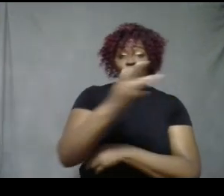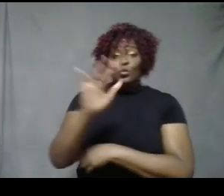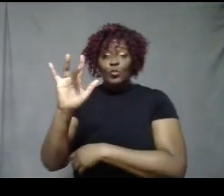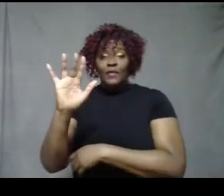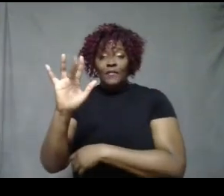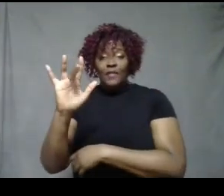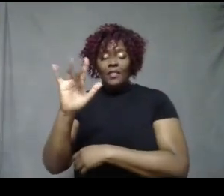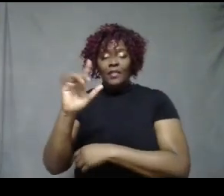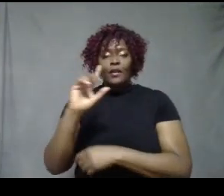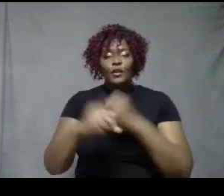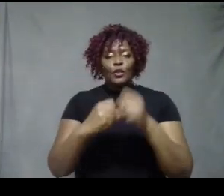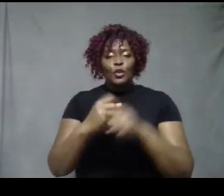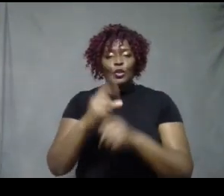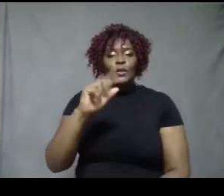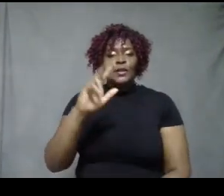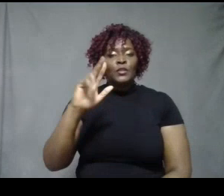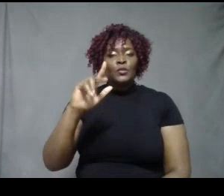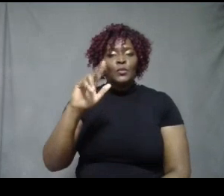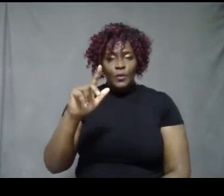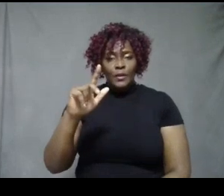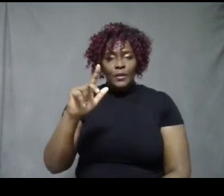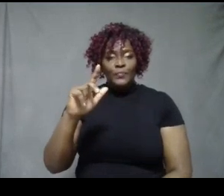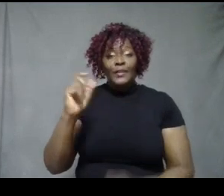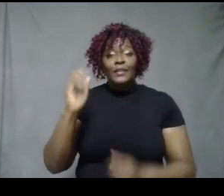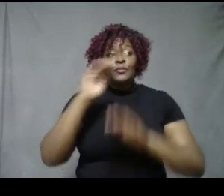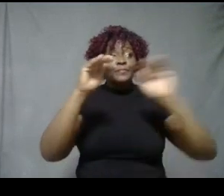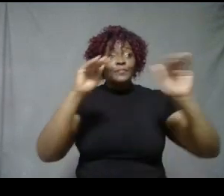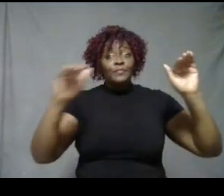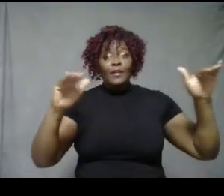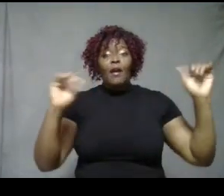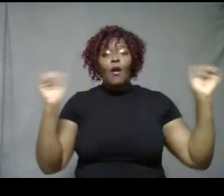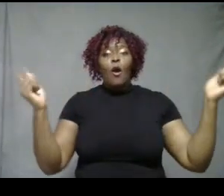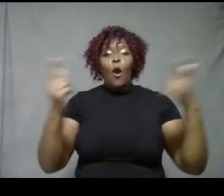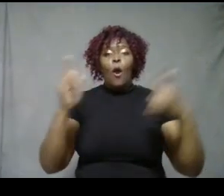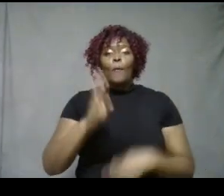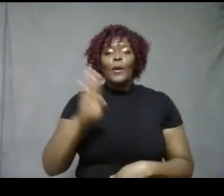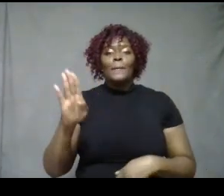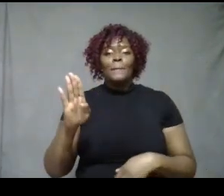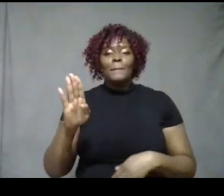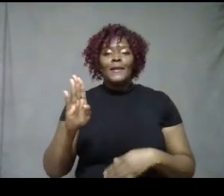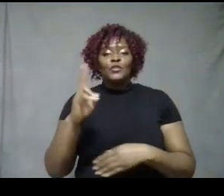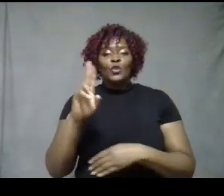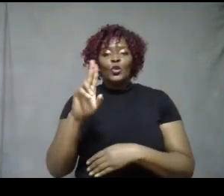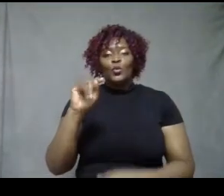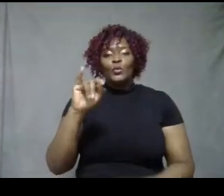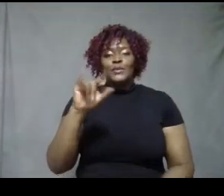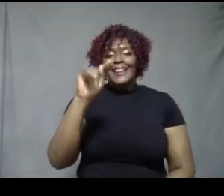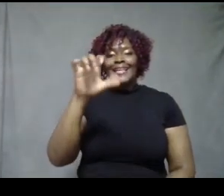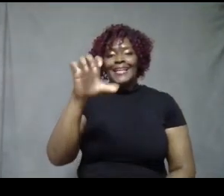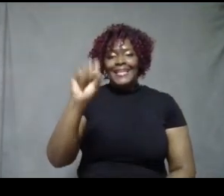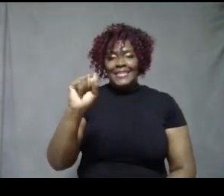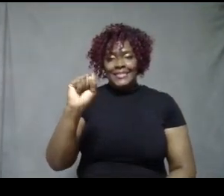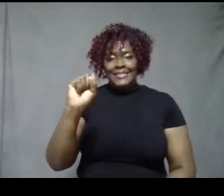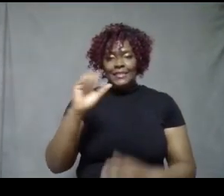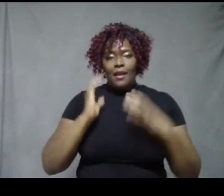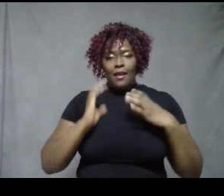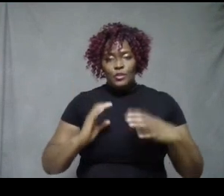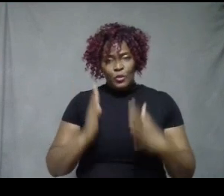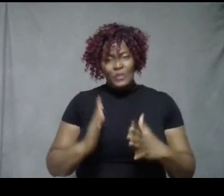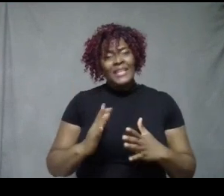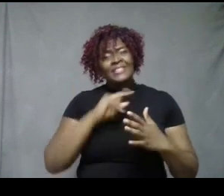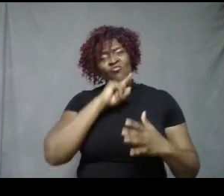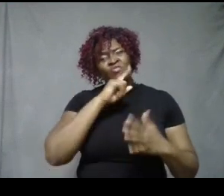2023, to all City of Boynton Beach utilities customers. This announcement is a little bit lengthy, and I do want to read it, so it's